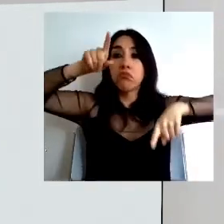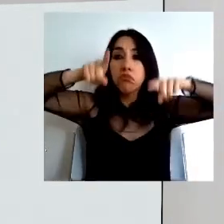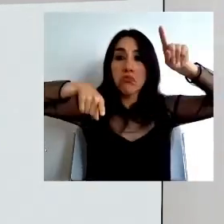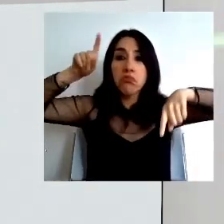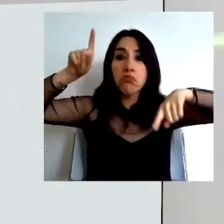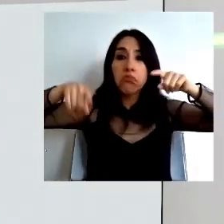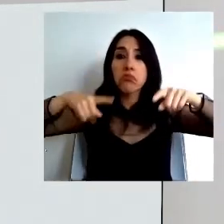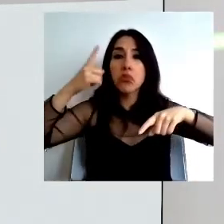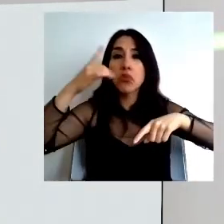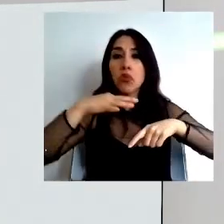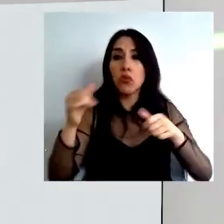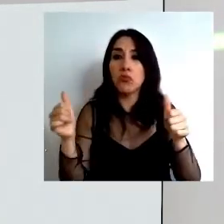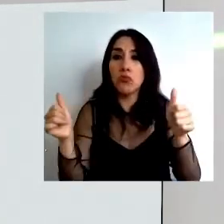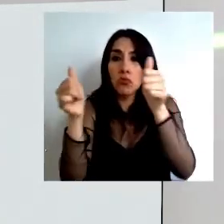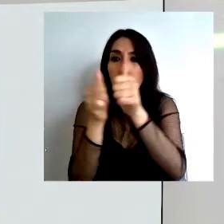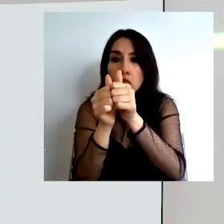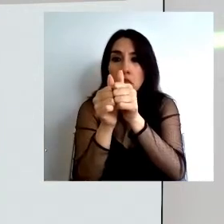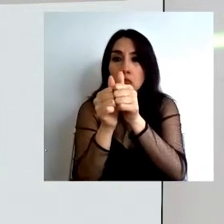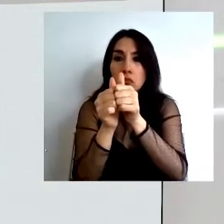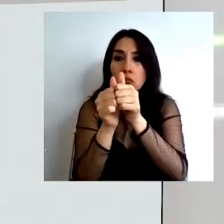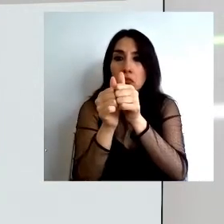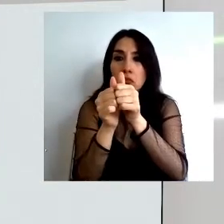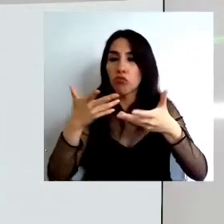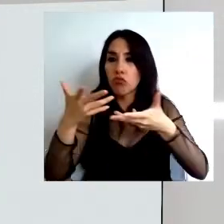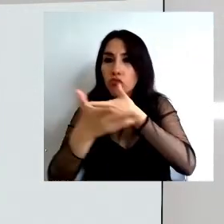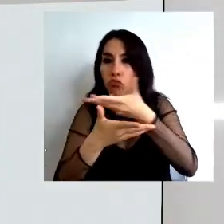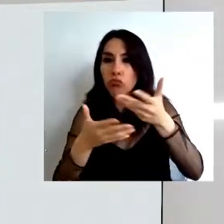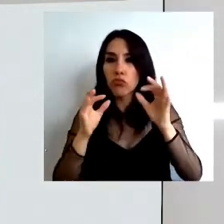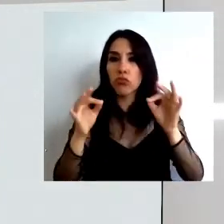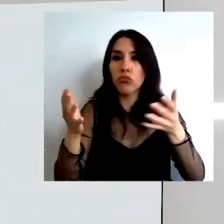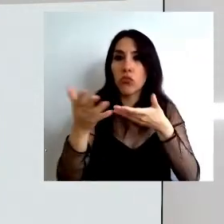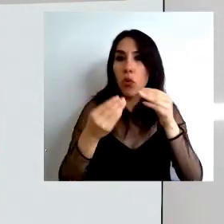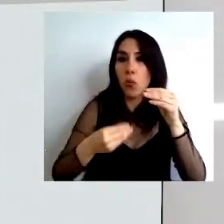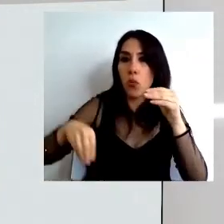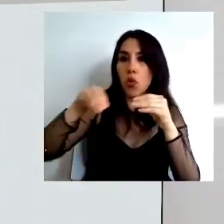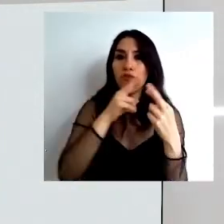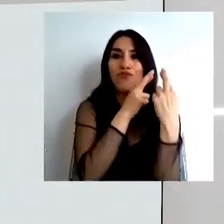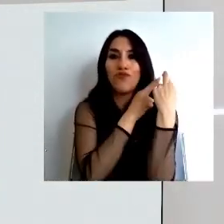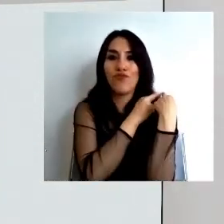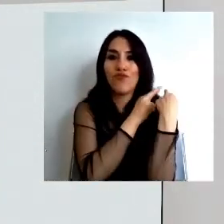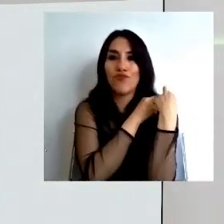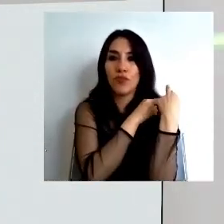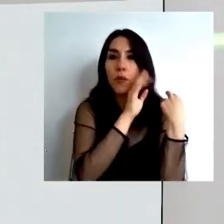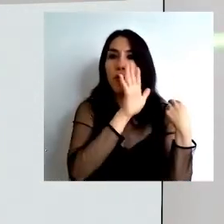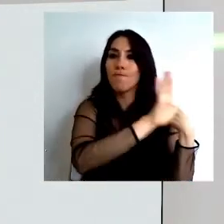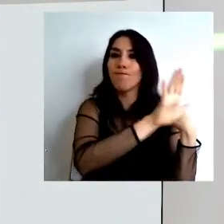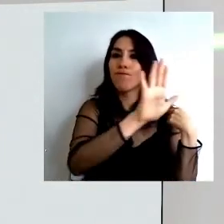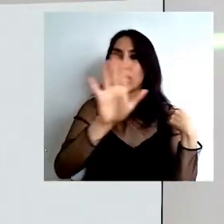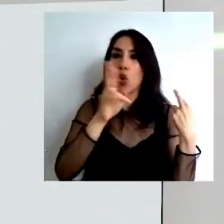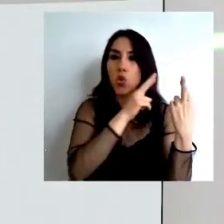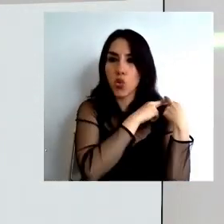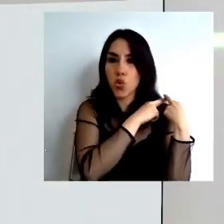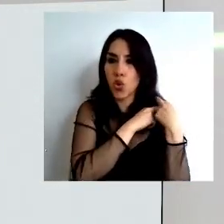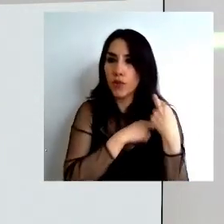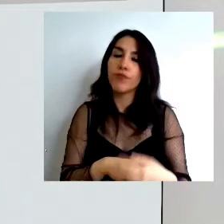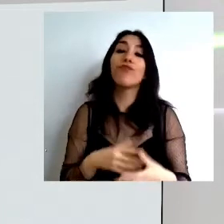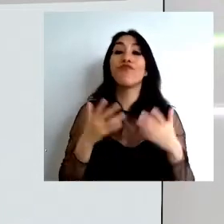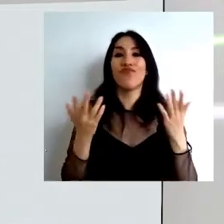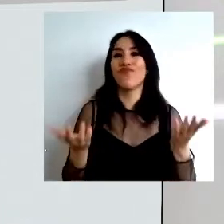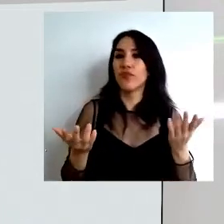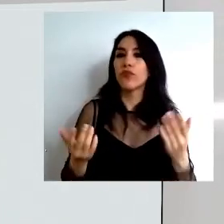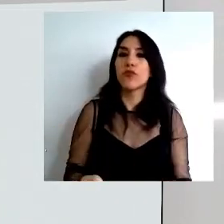and impact measurement, which is a complex one. It's true, there are interesting examples of